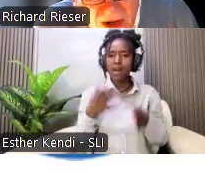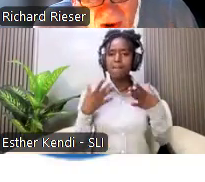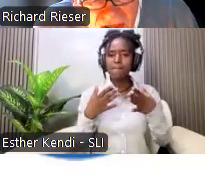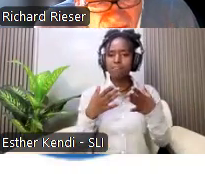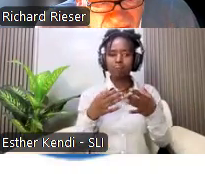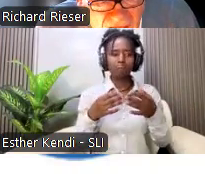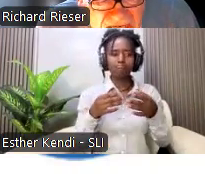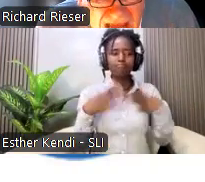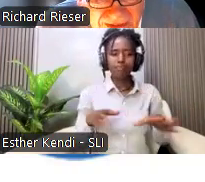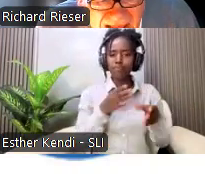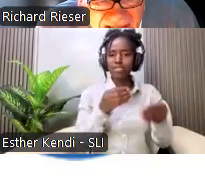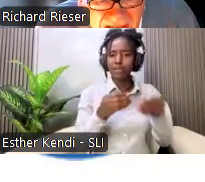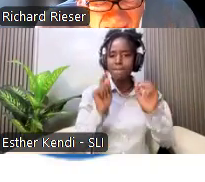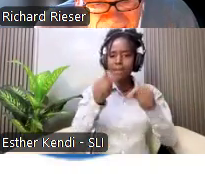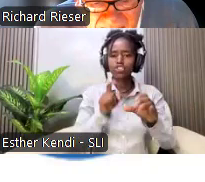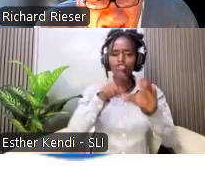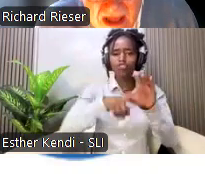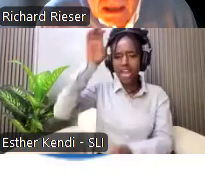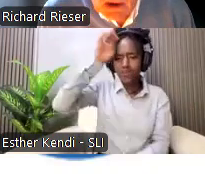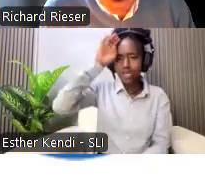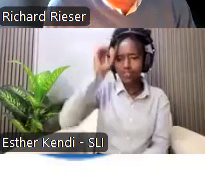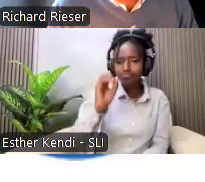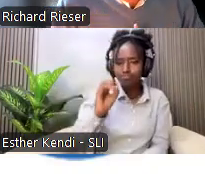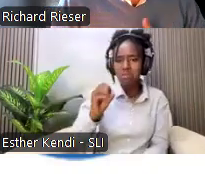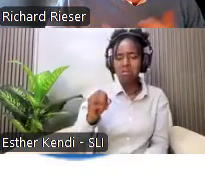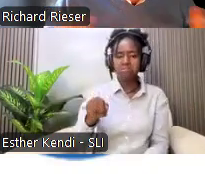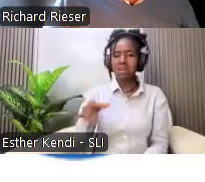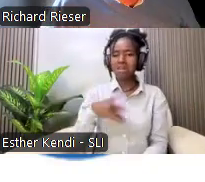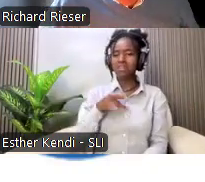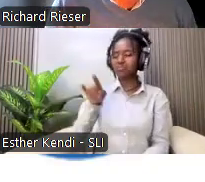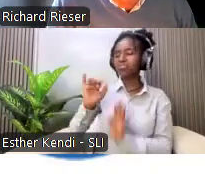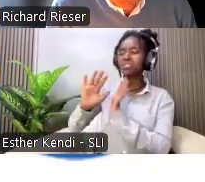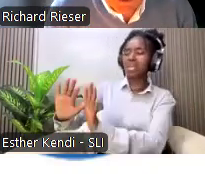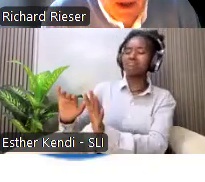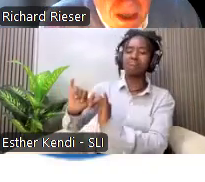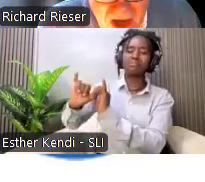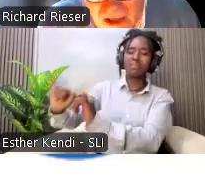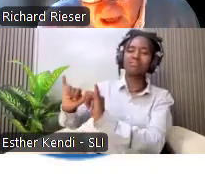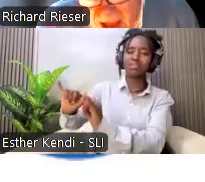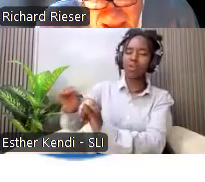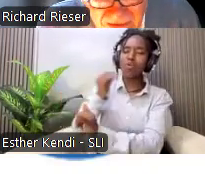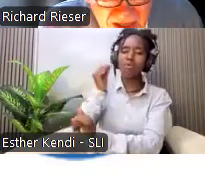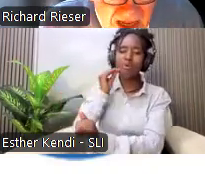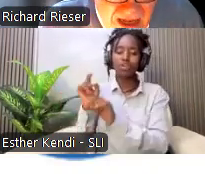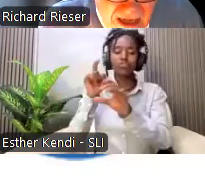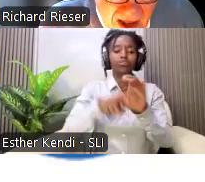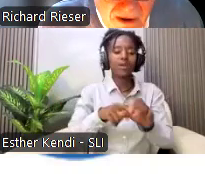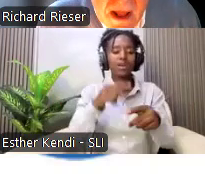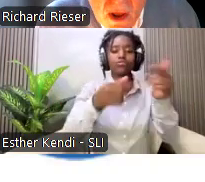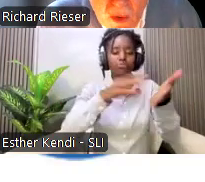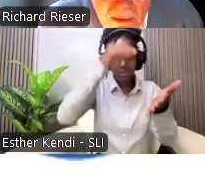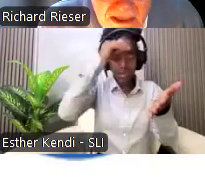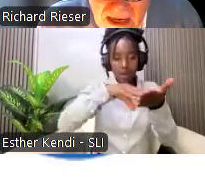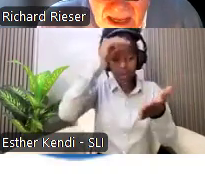education. We were ostracized, left outside. So we ourselves developed a different way of looking at this starting about 70 years